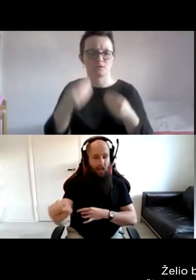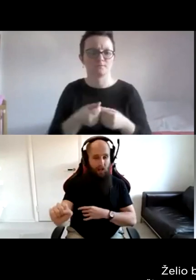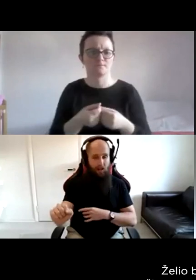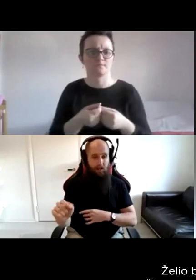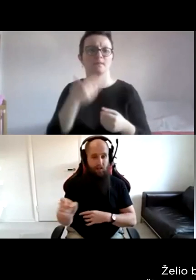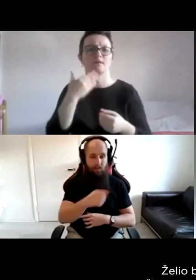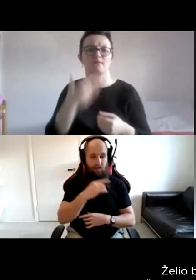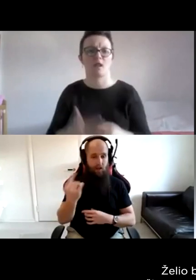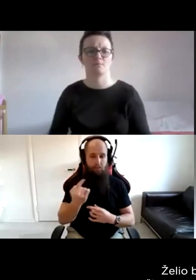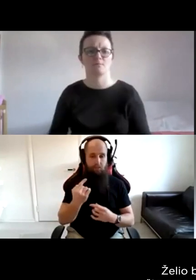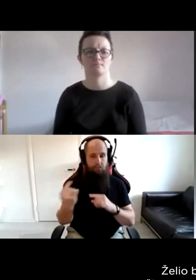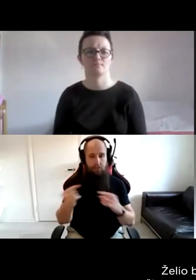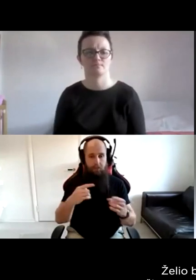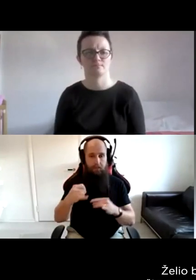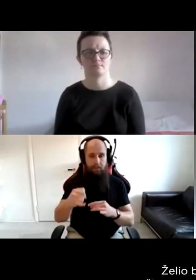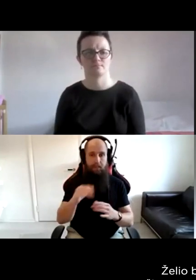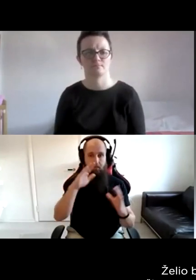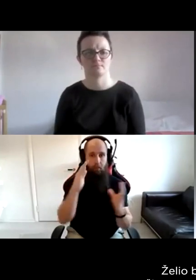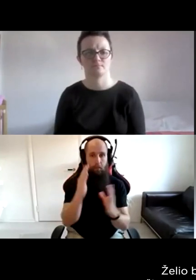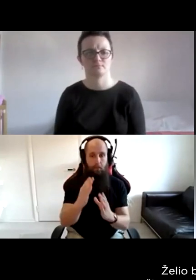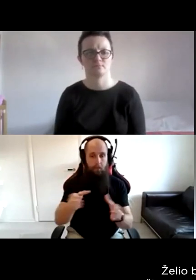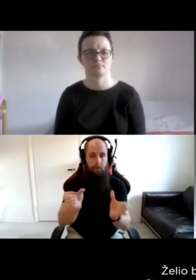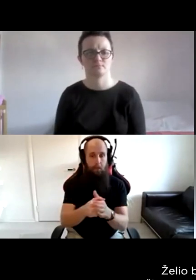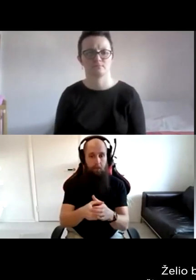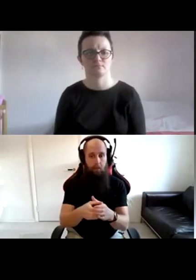our focus group. That's all. Thank you.